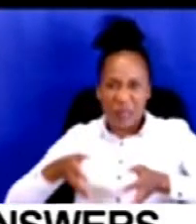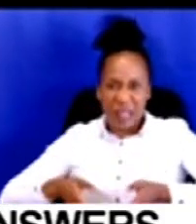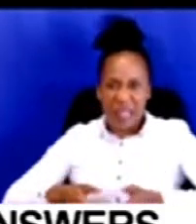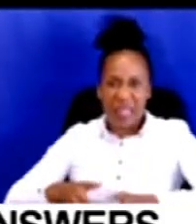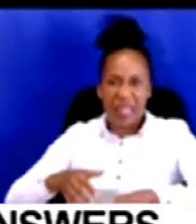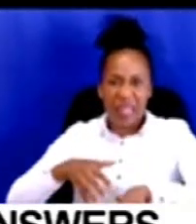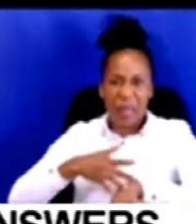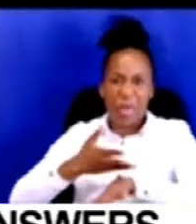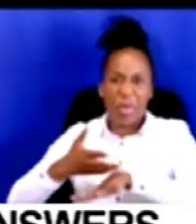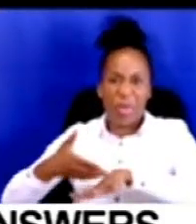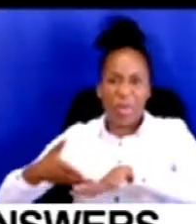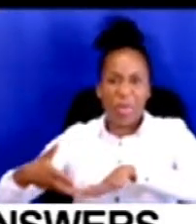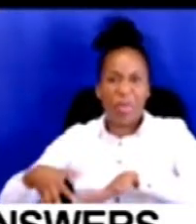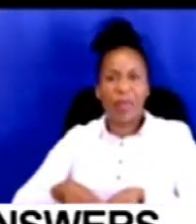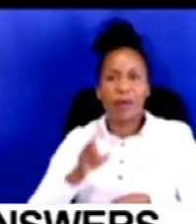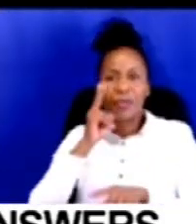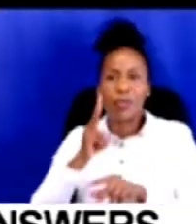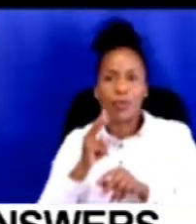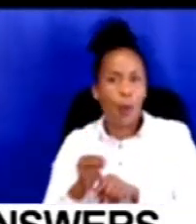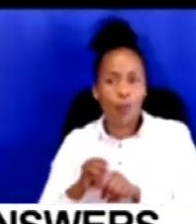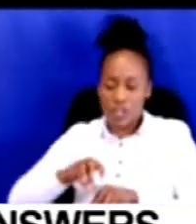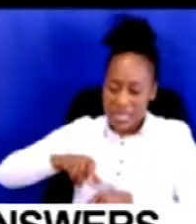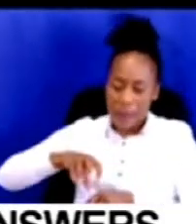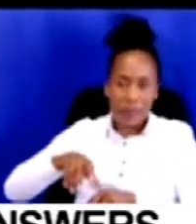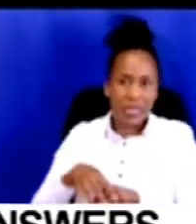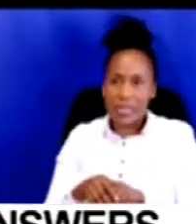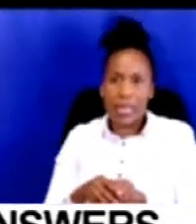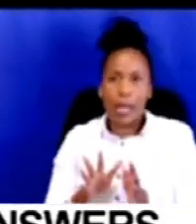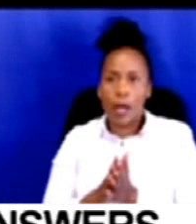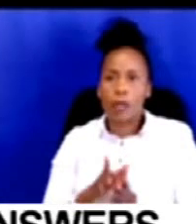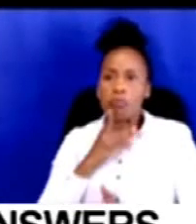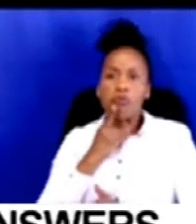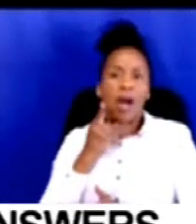We saw taps that are dry. There's no water.